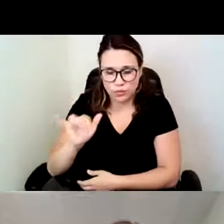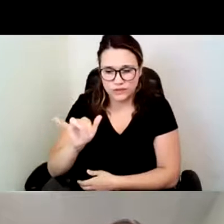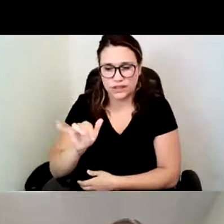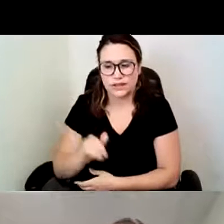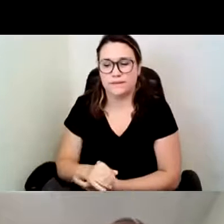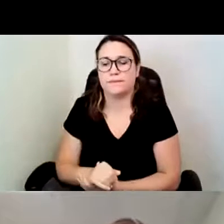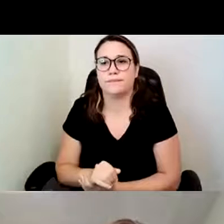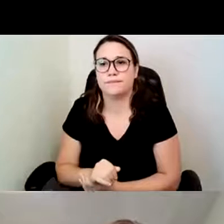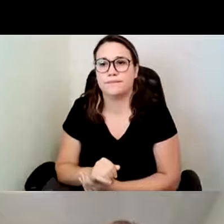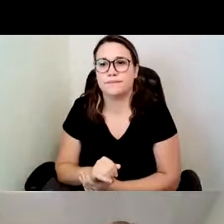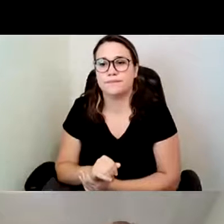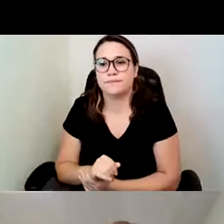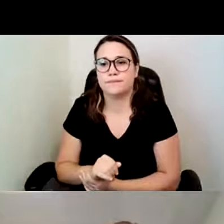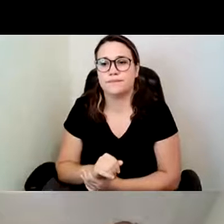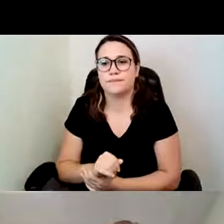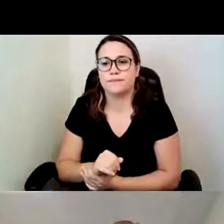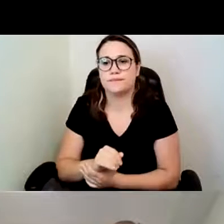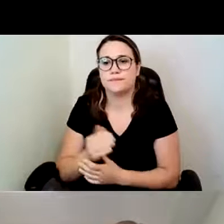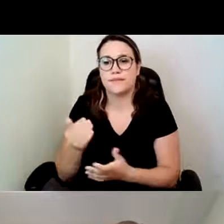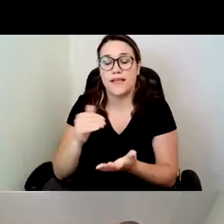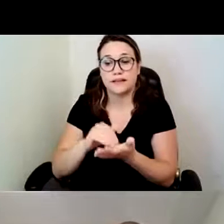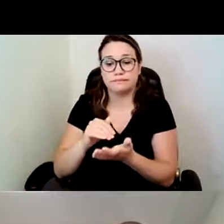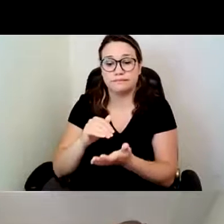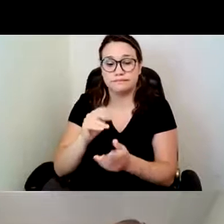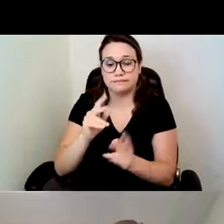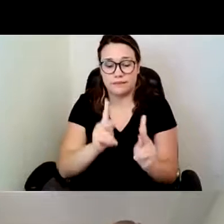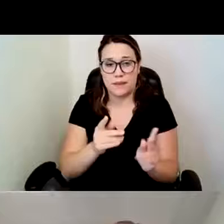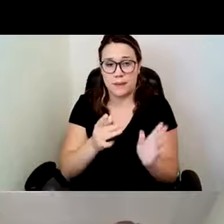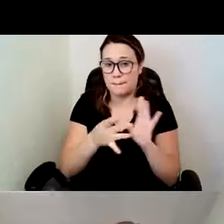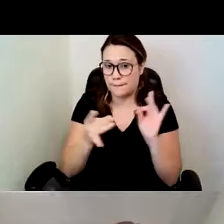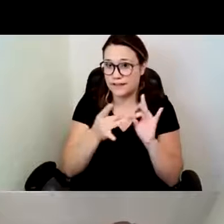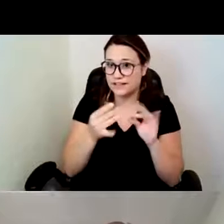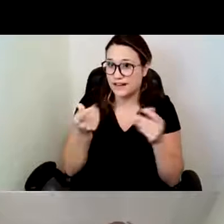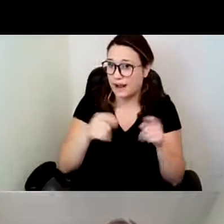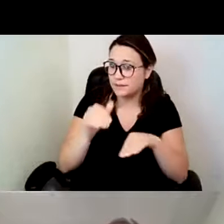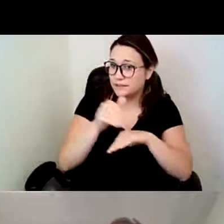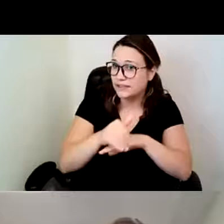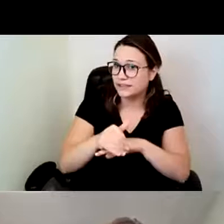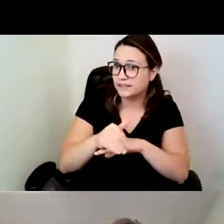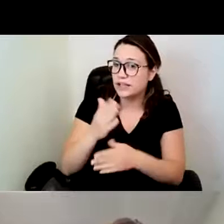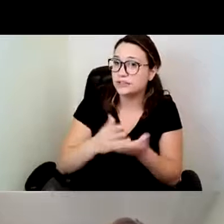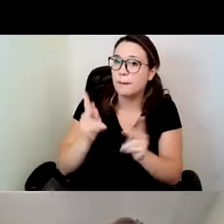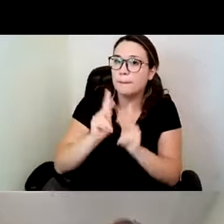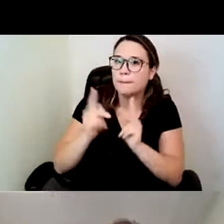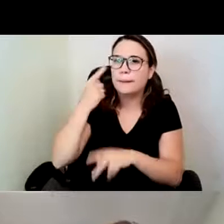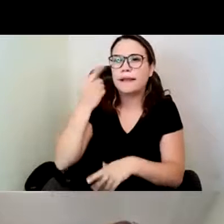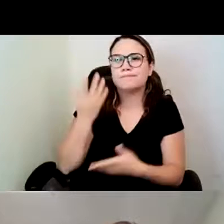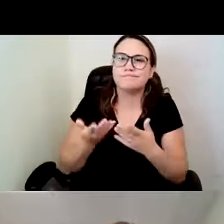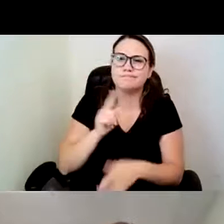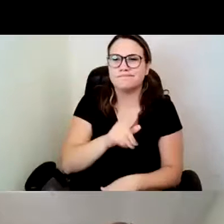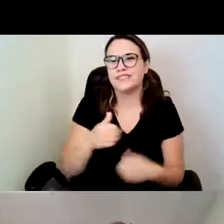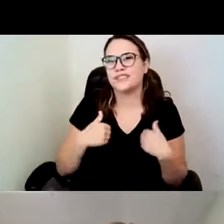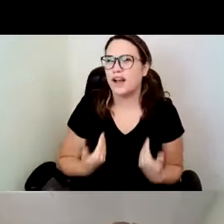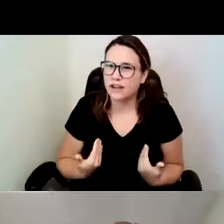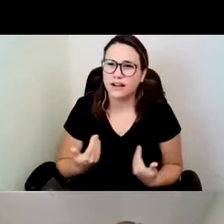like that person mentioned, that it happens at night. You know, a lot of people may just kind of chalk it up to her being tired